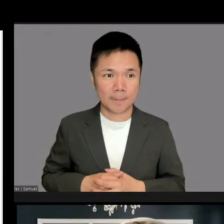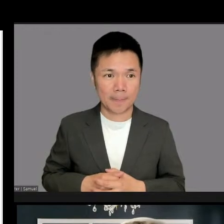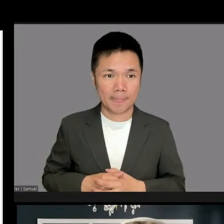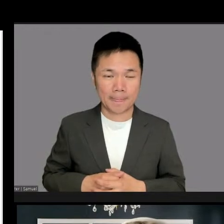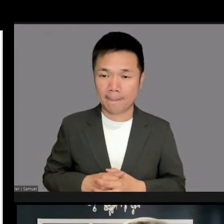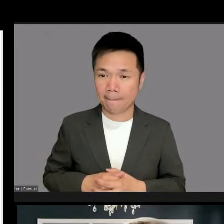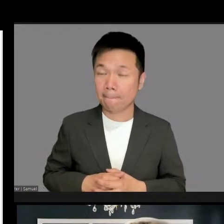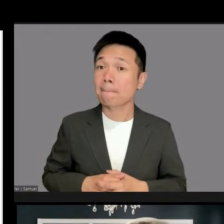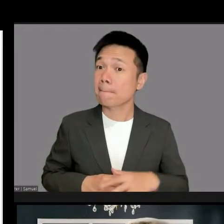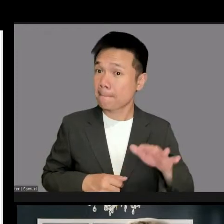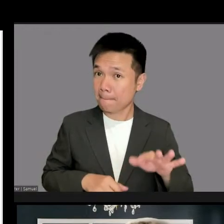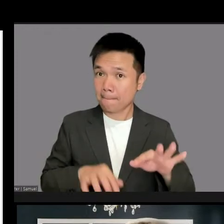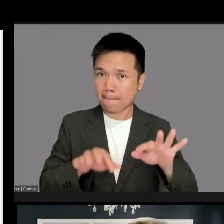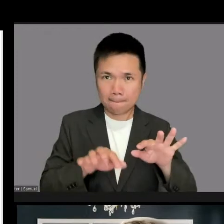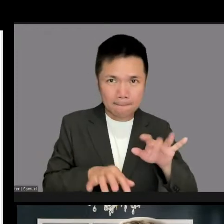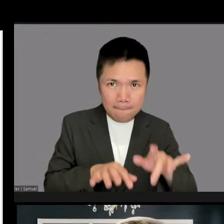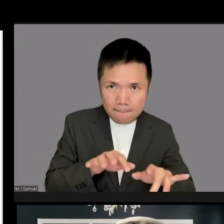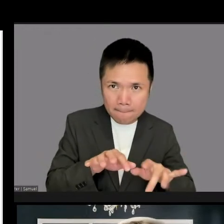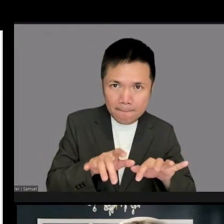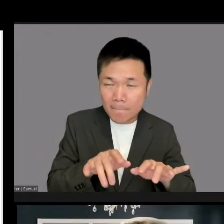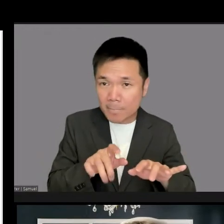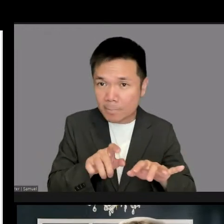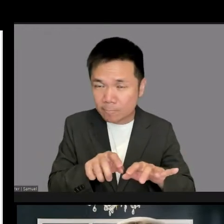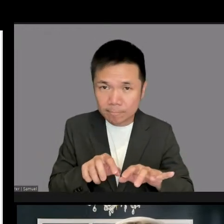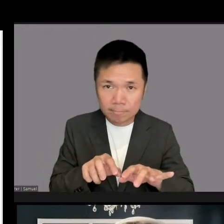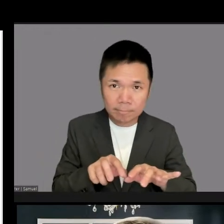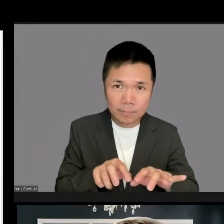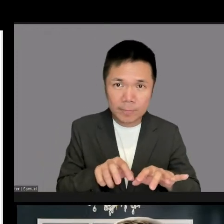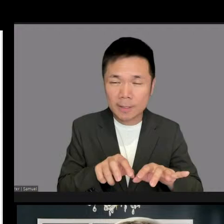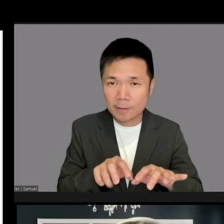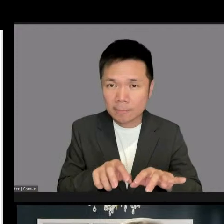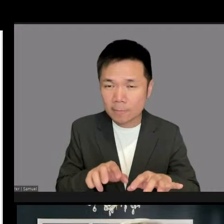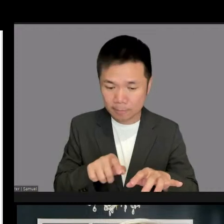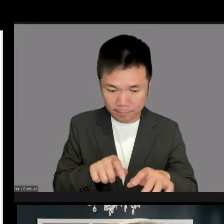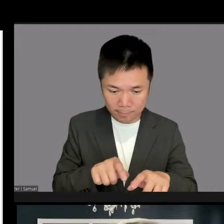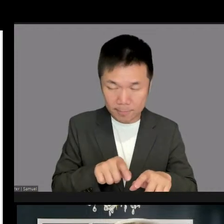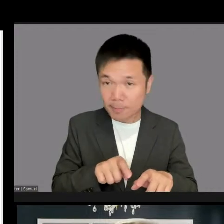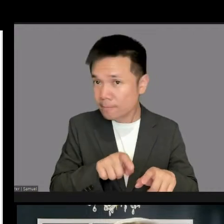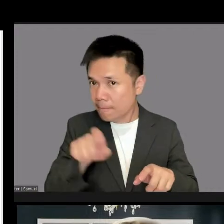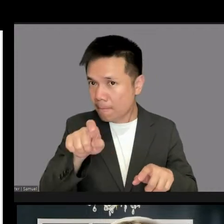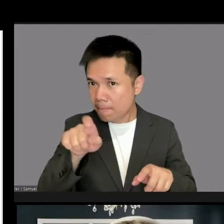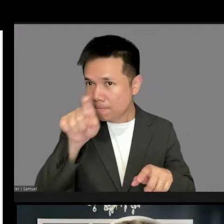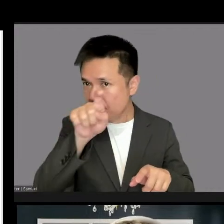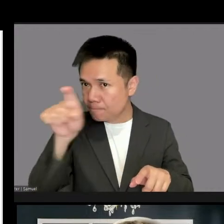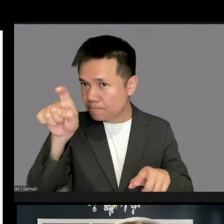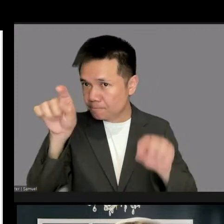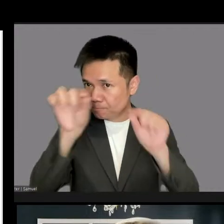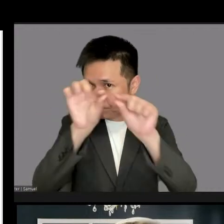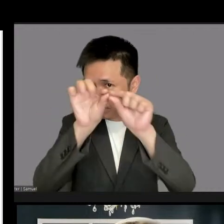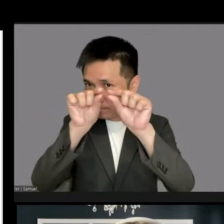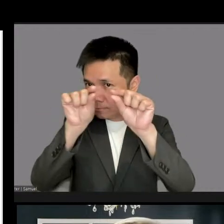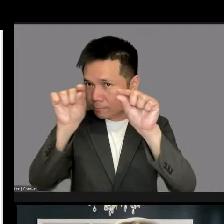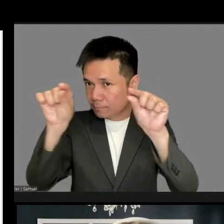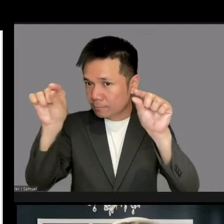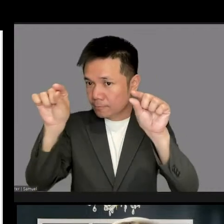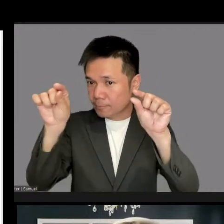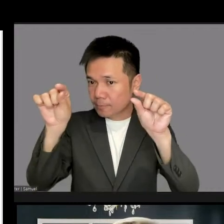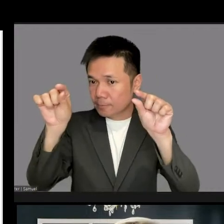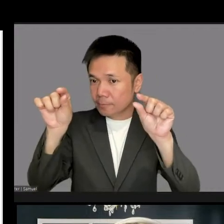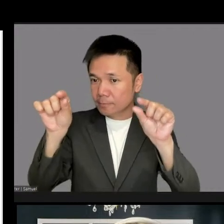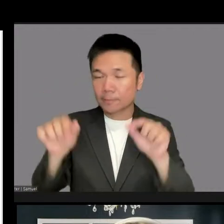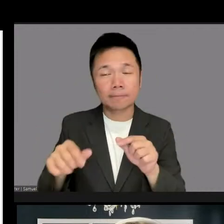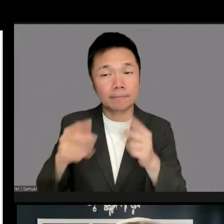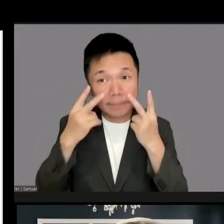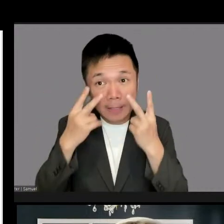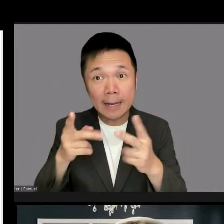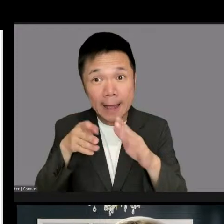with the keyboard and it hops over a really critical element or really critical information that someone on your site would need to be able